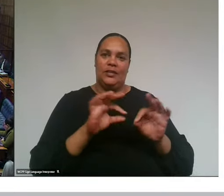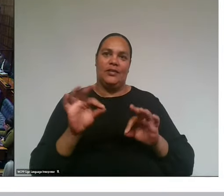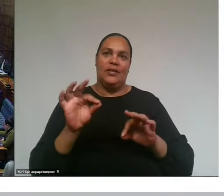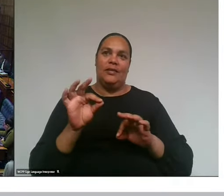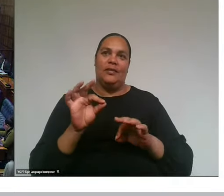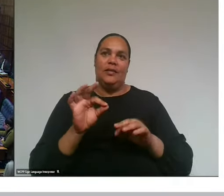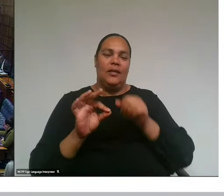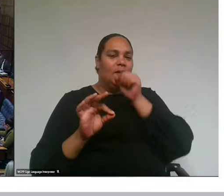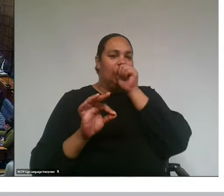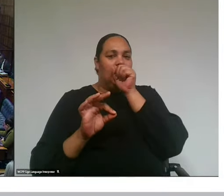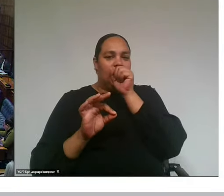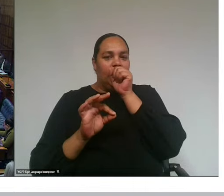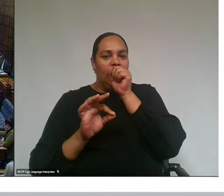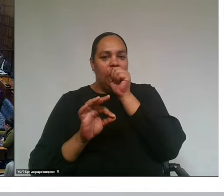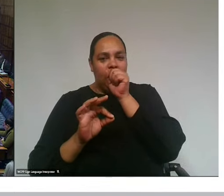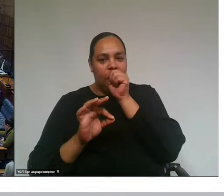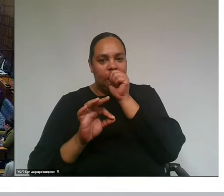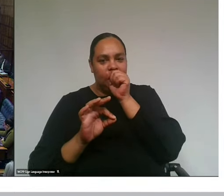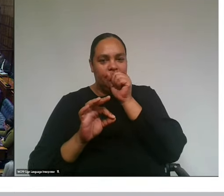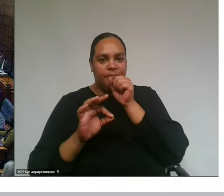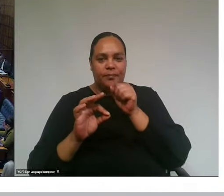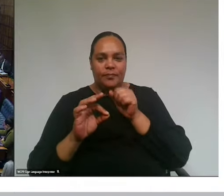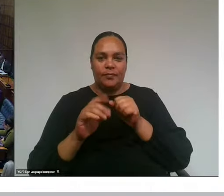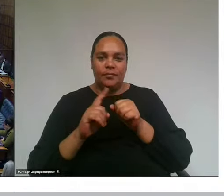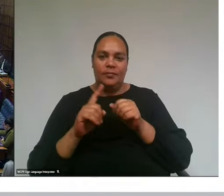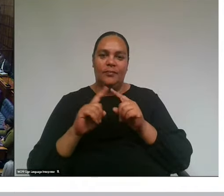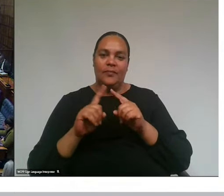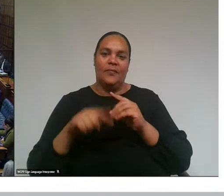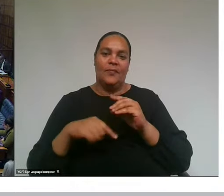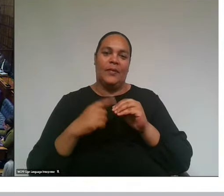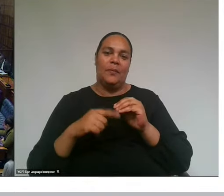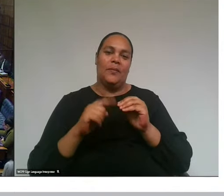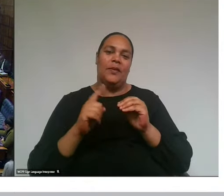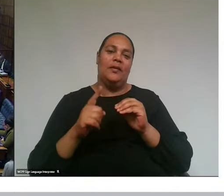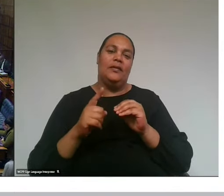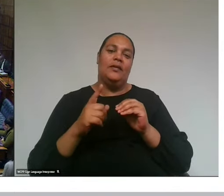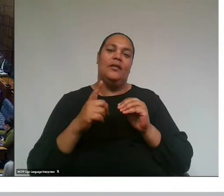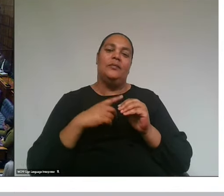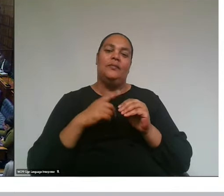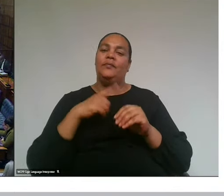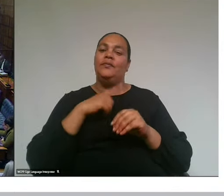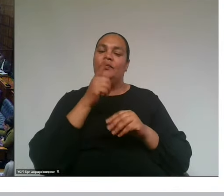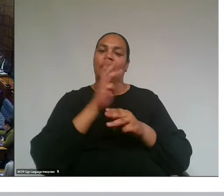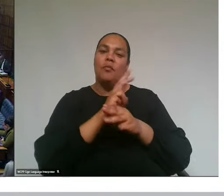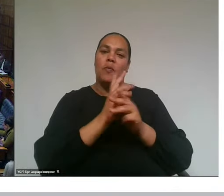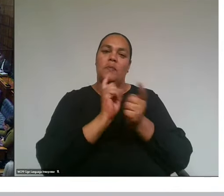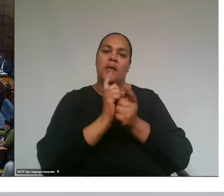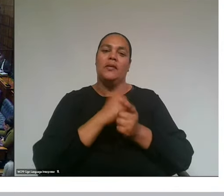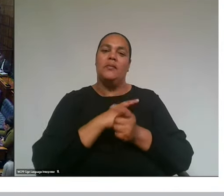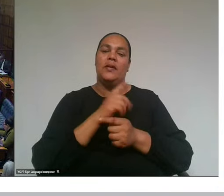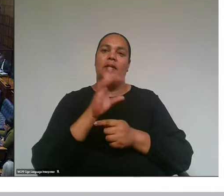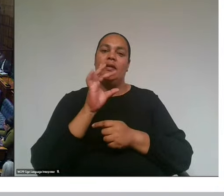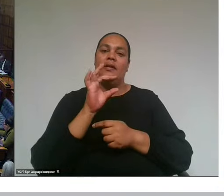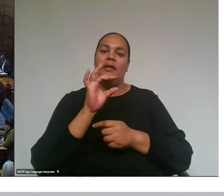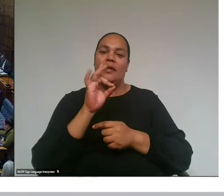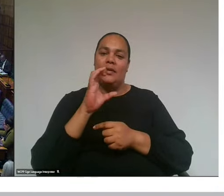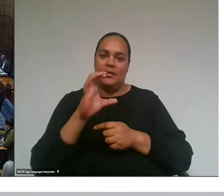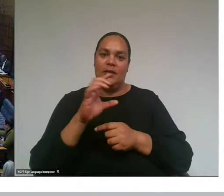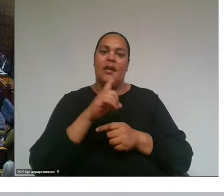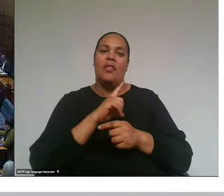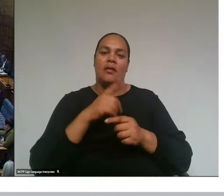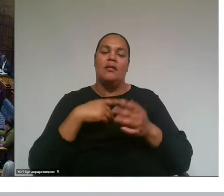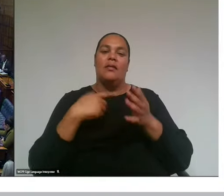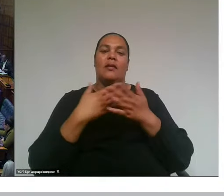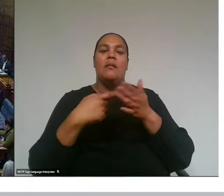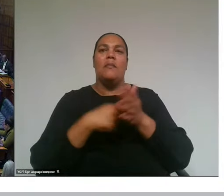linked to what um member andrias raises about the issue of skills and we know currently we're sitting with a challenge of a math